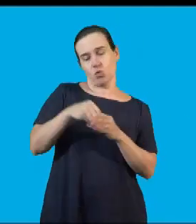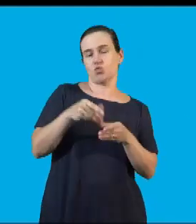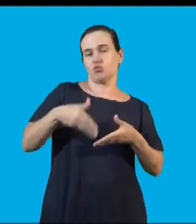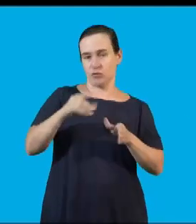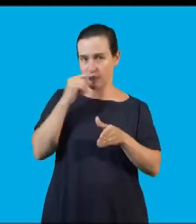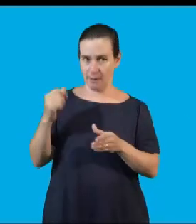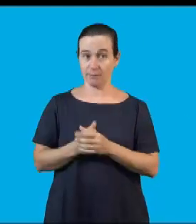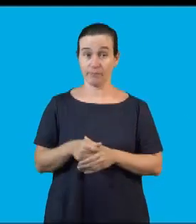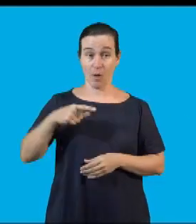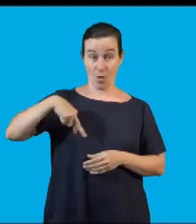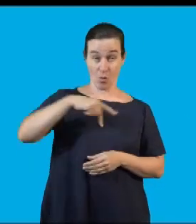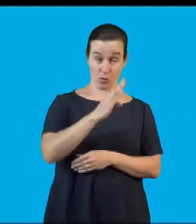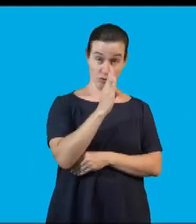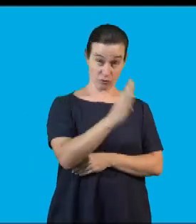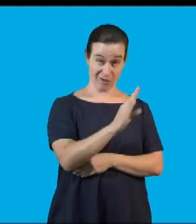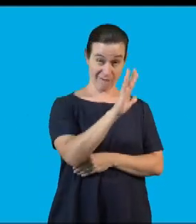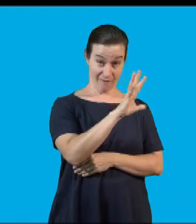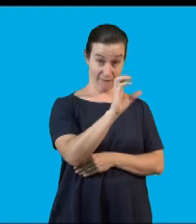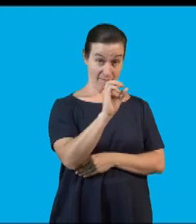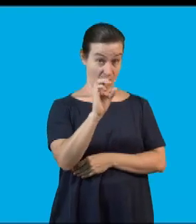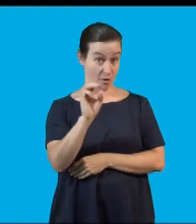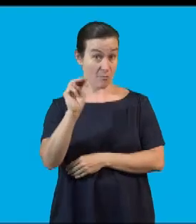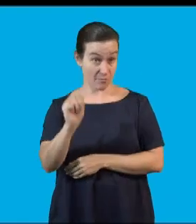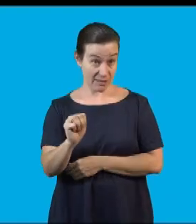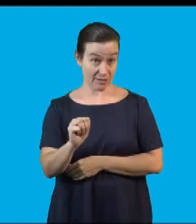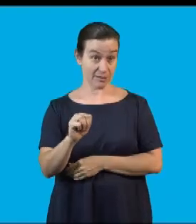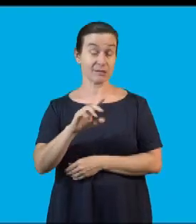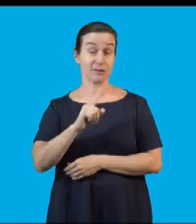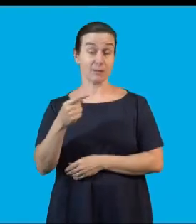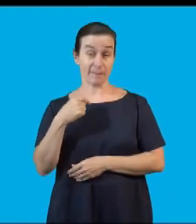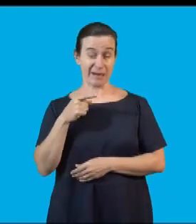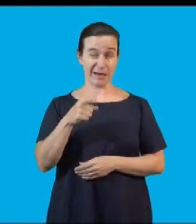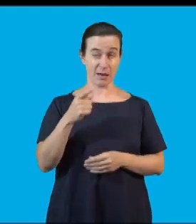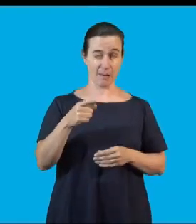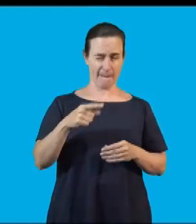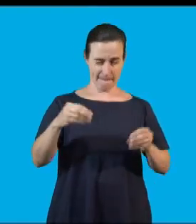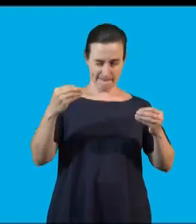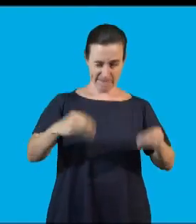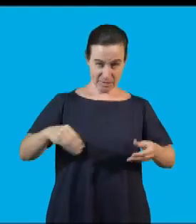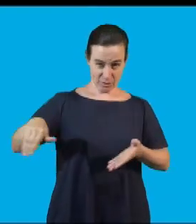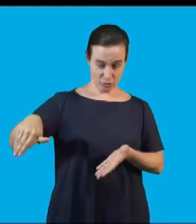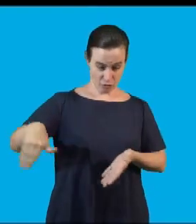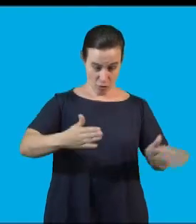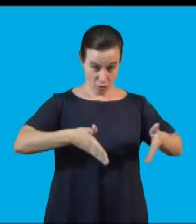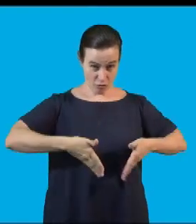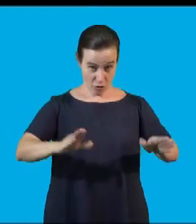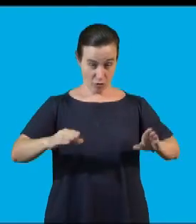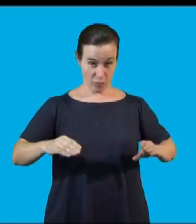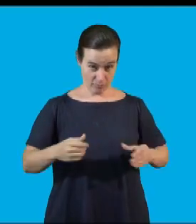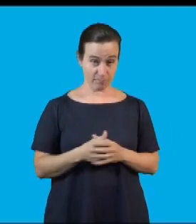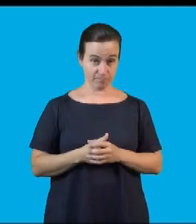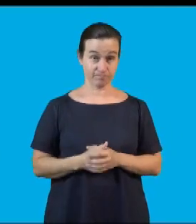a street name. Walk straight for about 500 meters until you reach the main